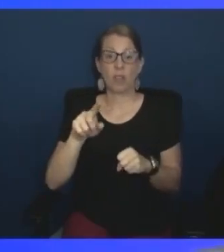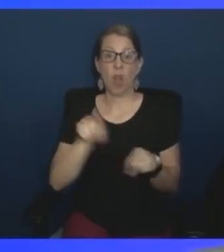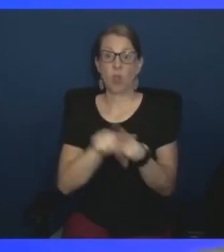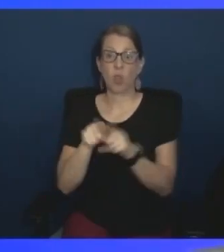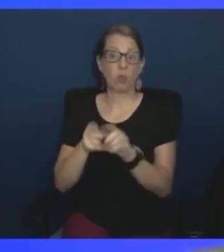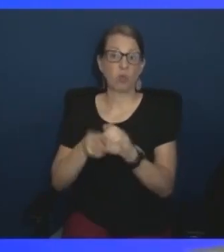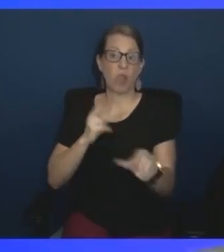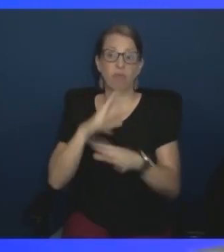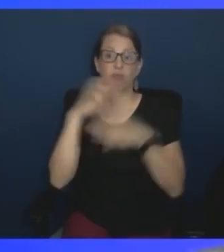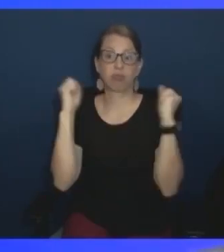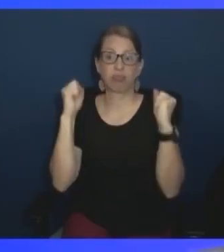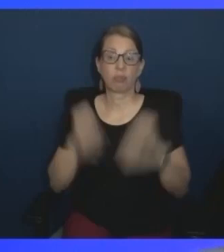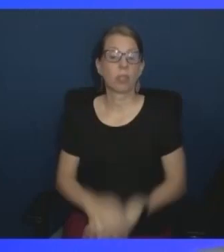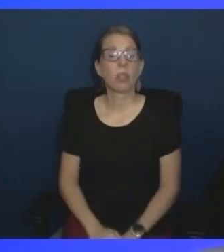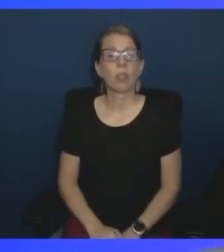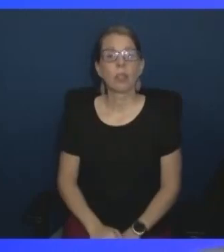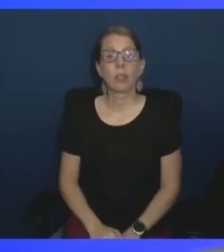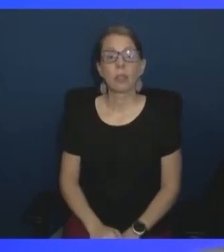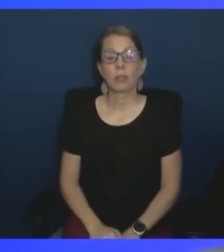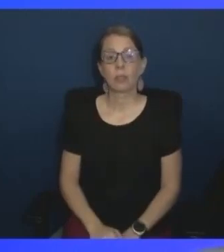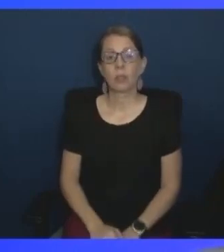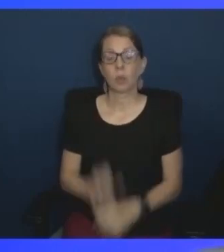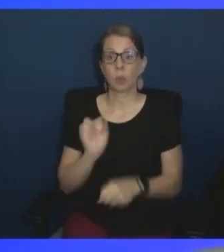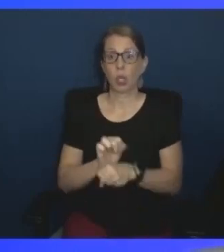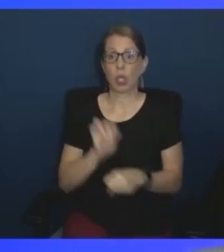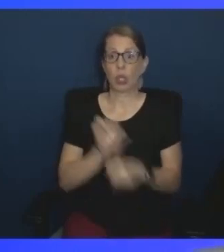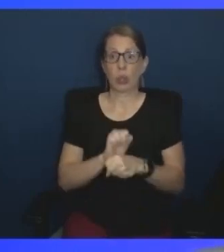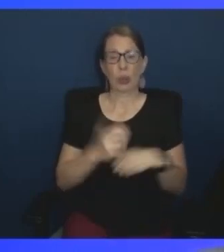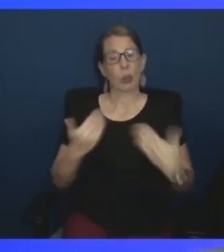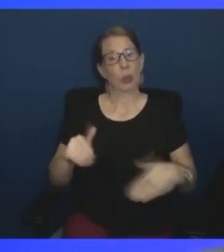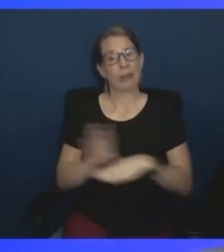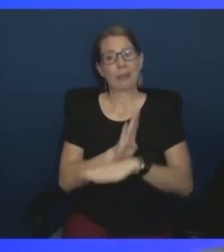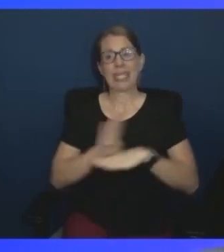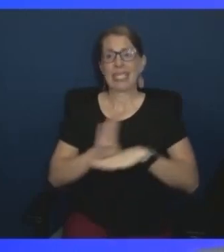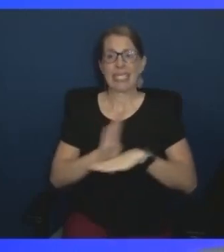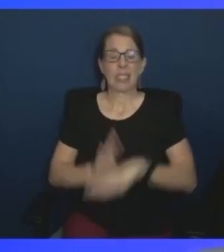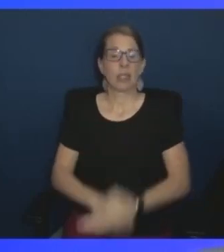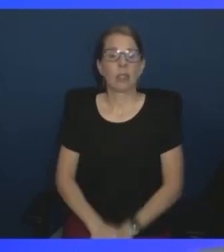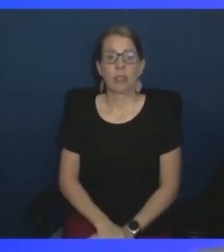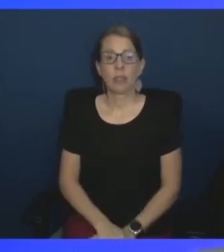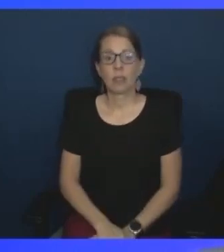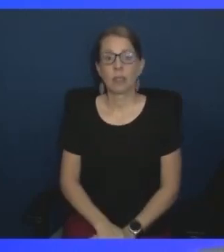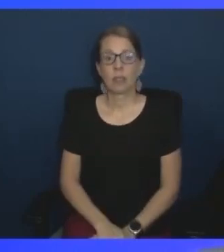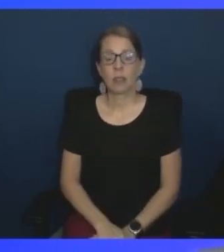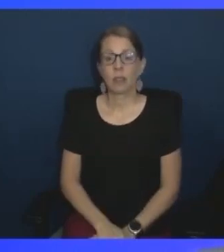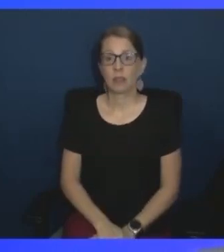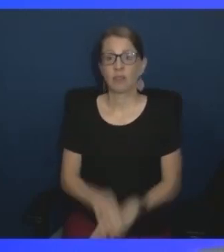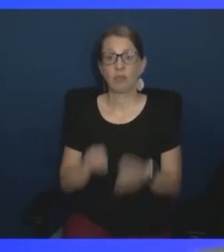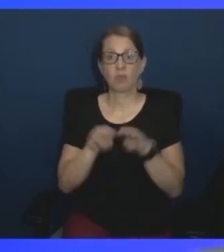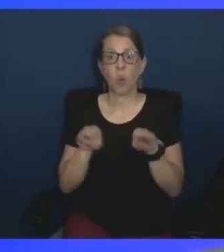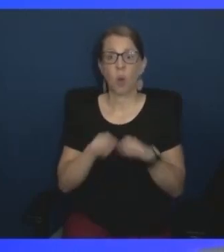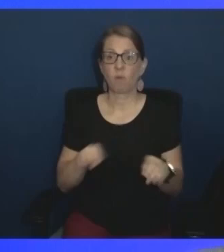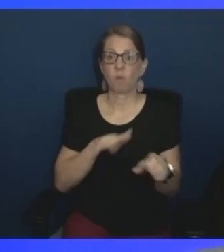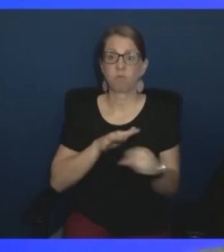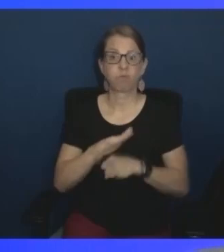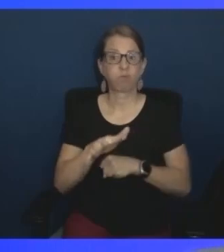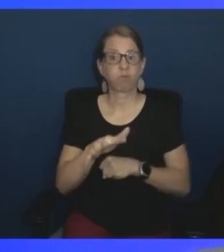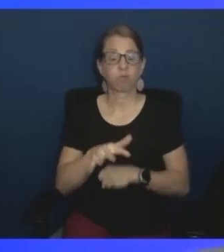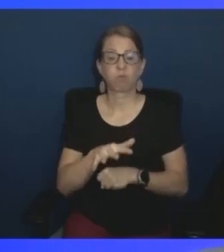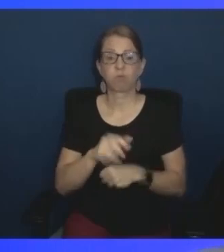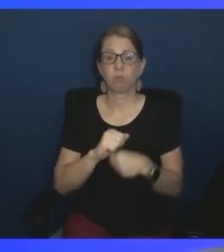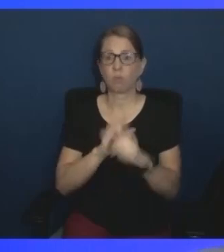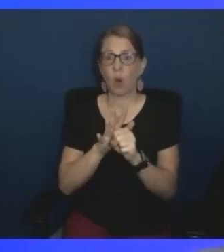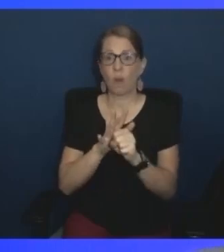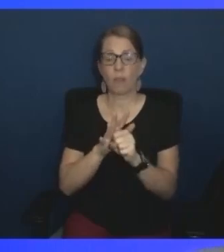mean, the work feels heavy, right? I mean, as she mentioned, the house has really been full, and so in addition to COVID folks